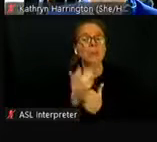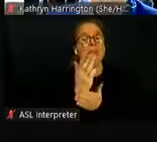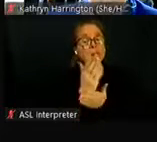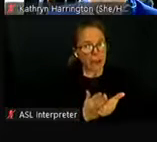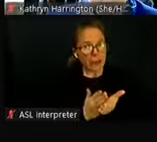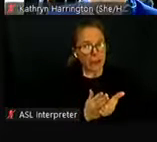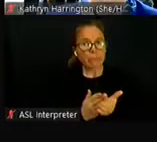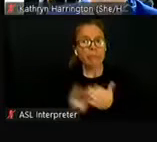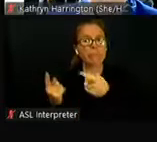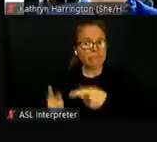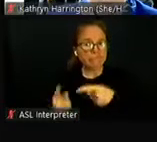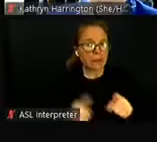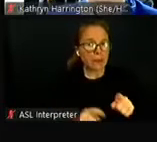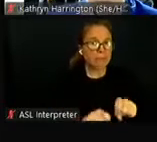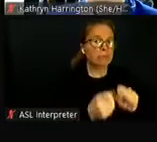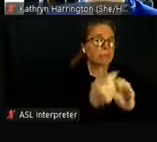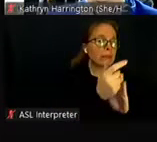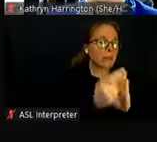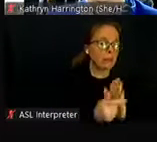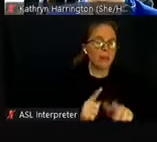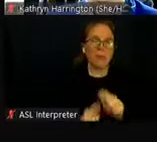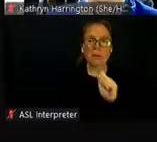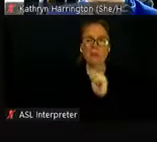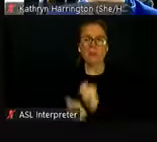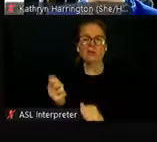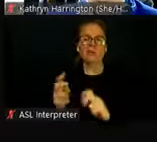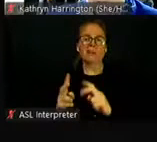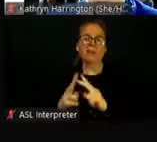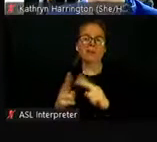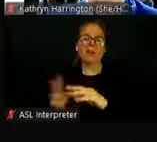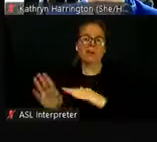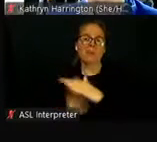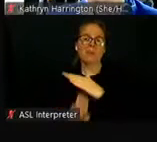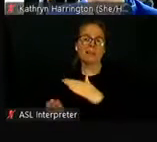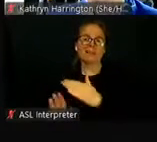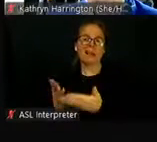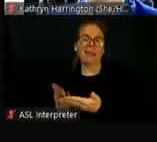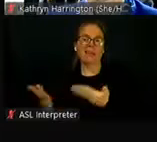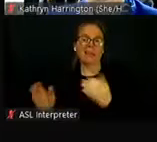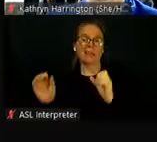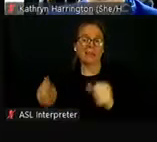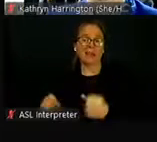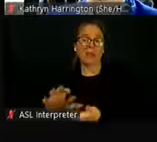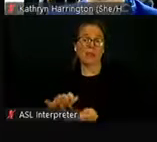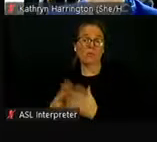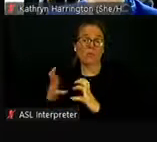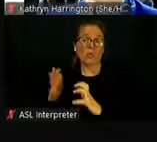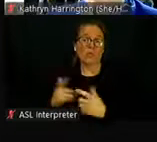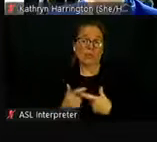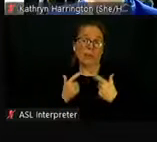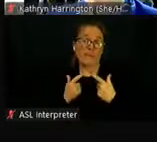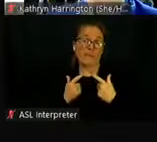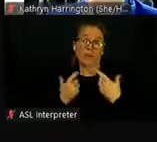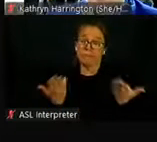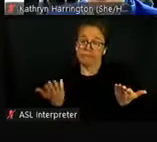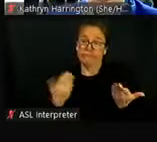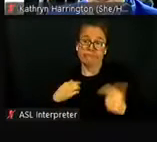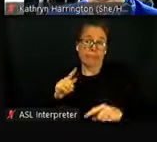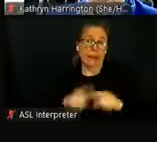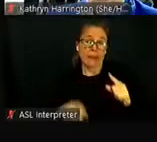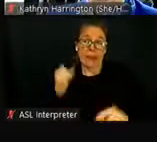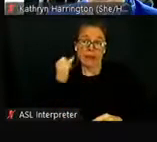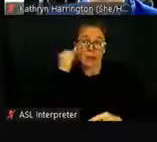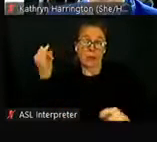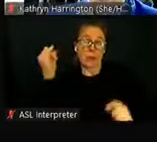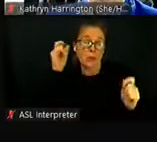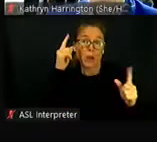know, is very, very basic stuff that ruins people's lives. And people, I can't imagine waking up. I have a